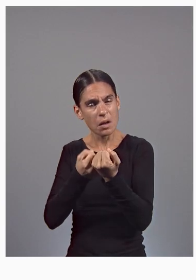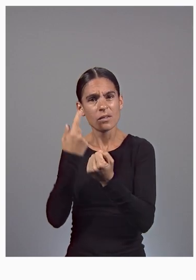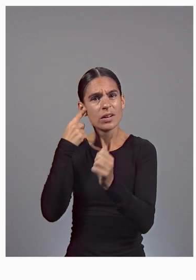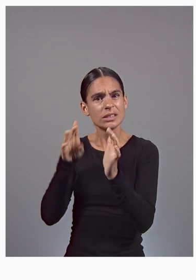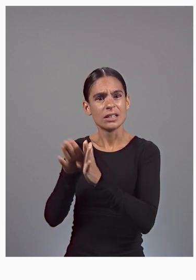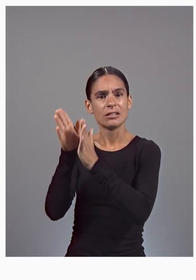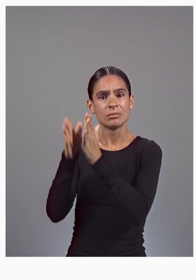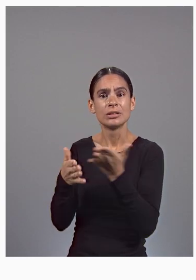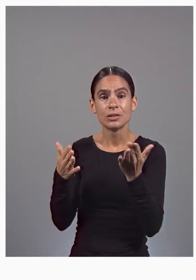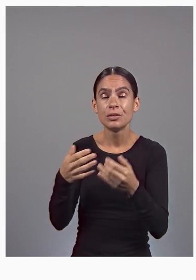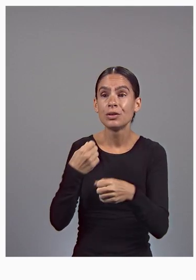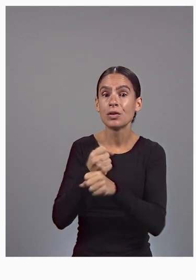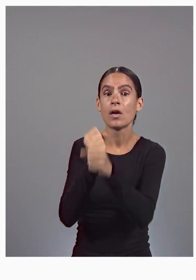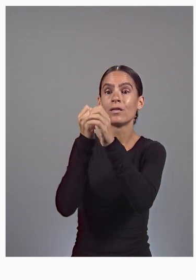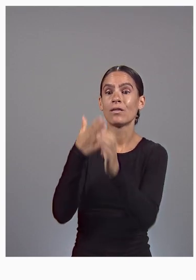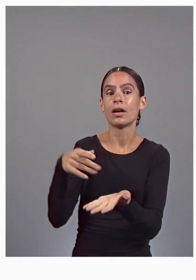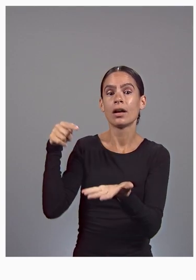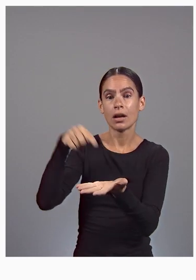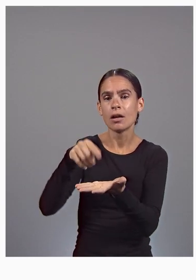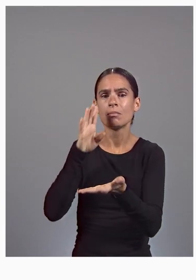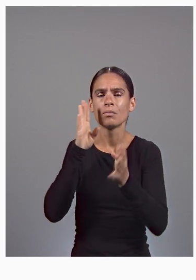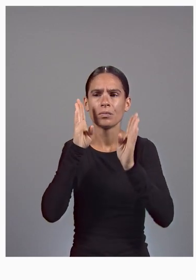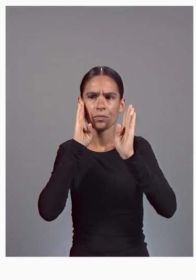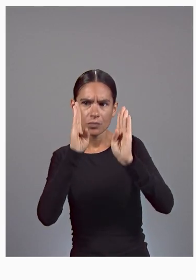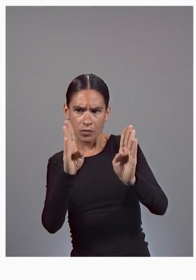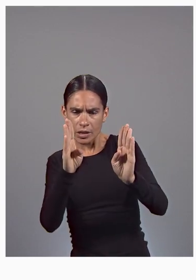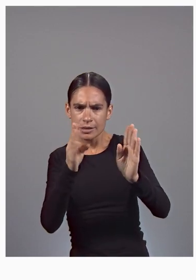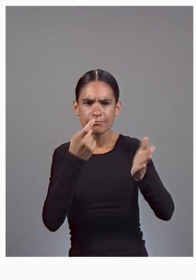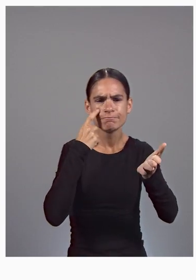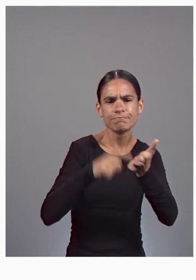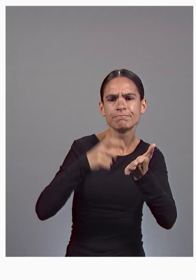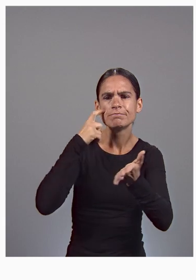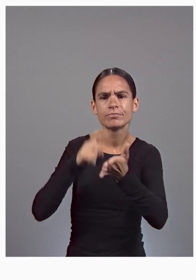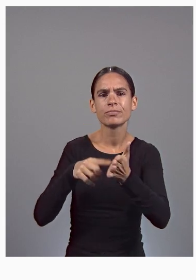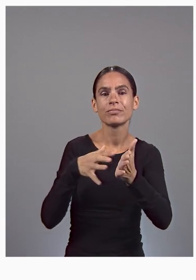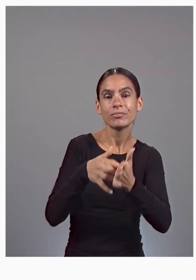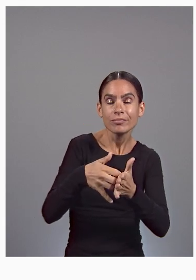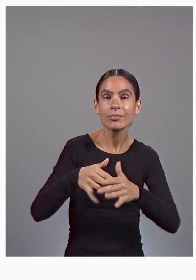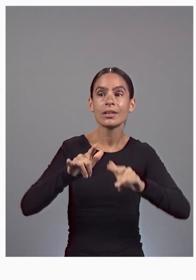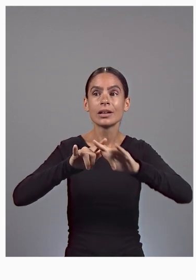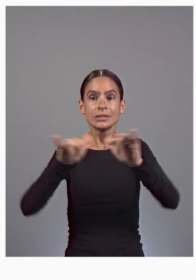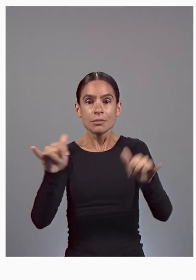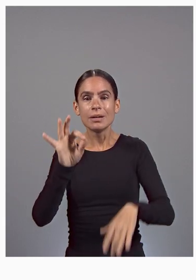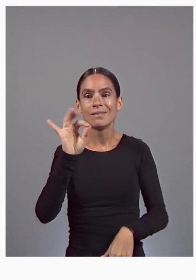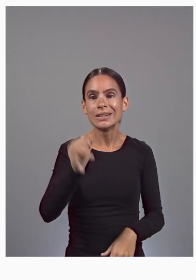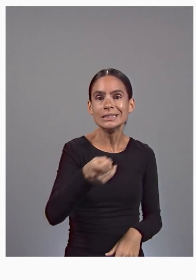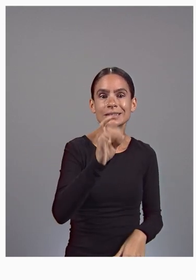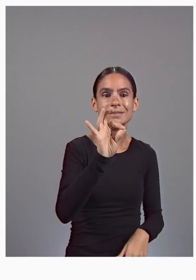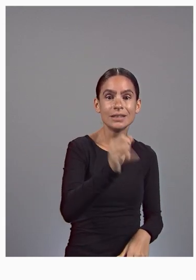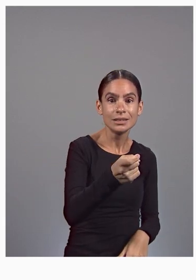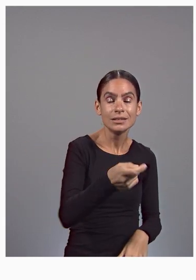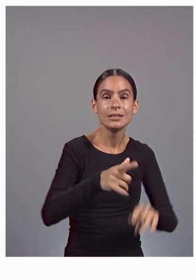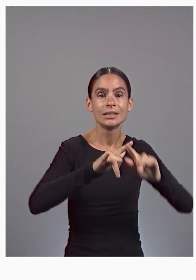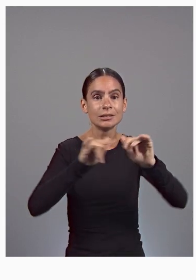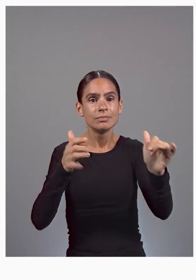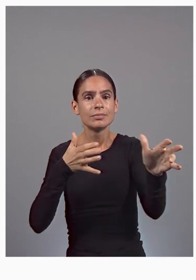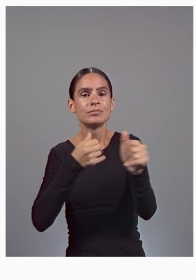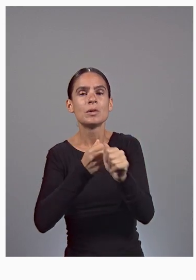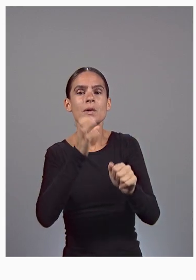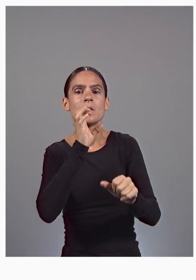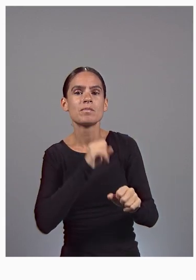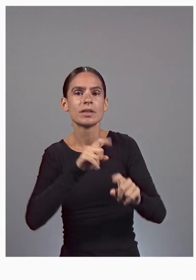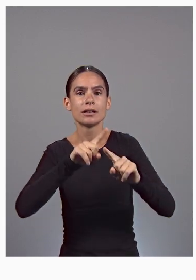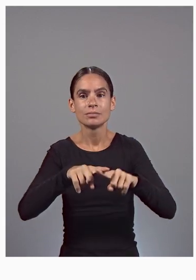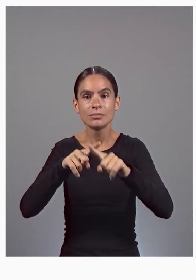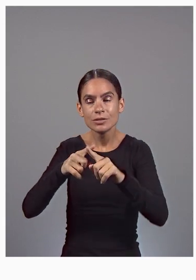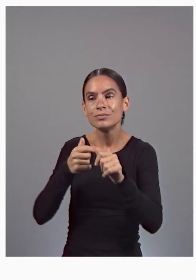the curator in this case will focus on not just finding vulnerabilities, but helping to fix them too. They'll update old dependencies and track new ones. With